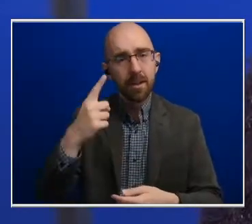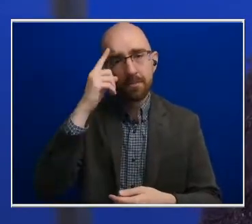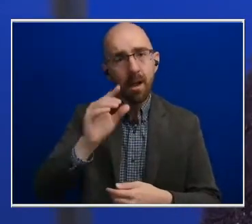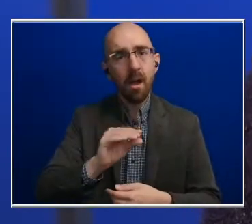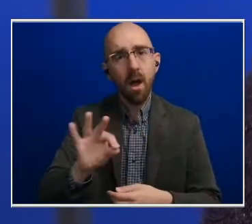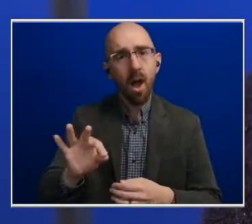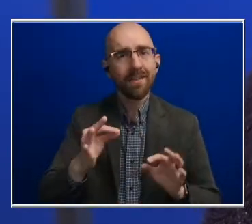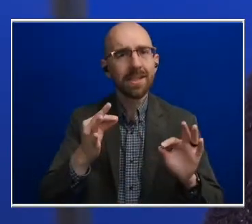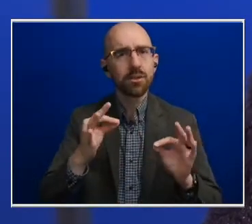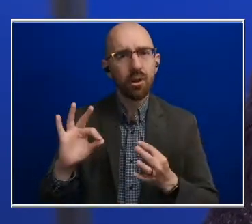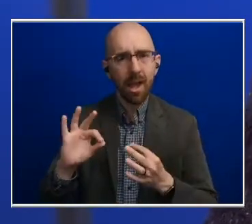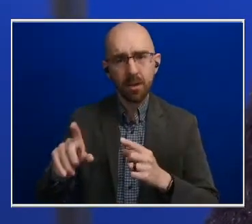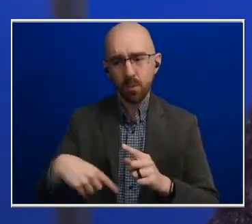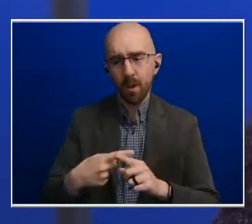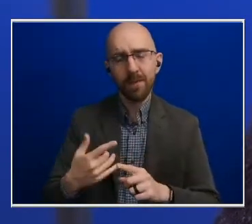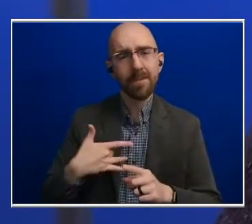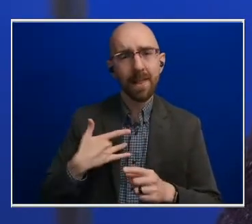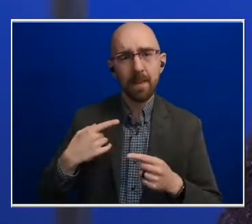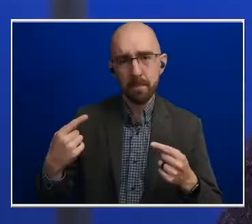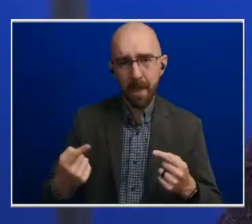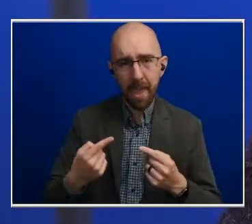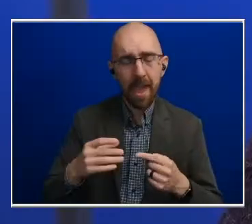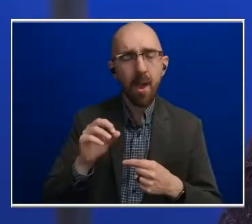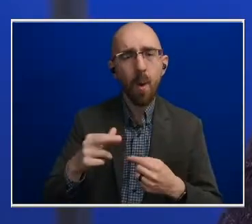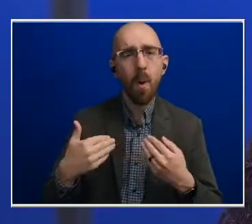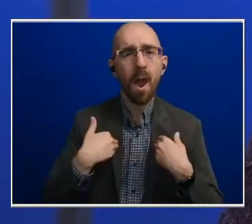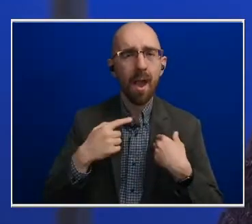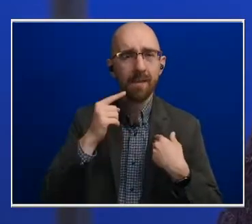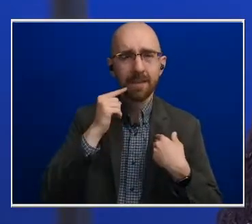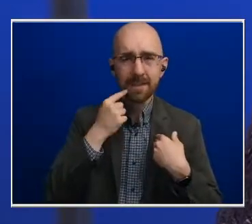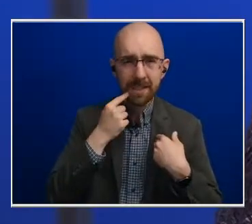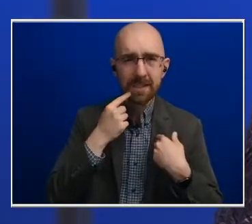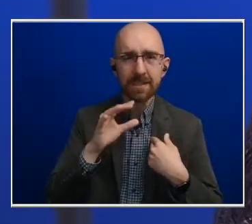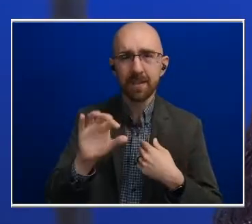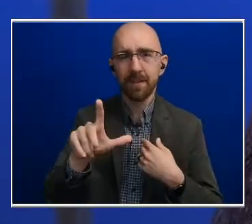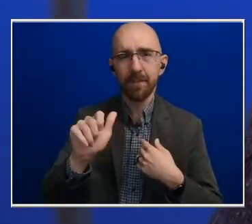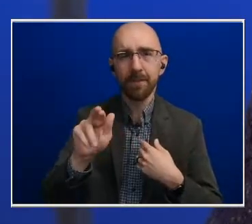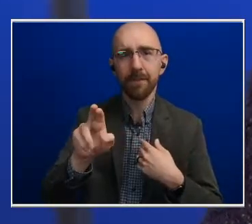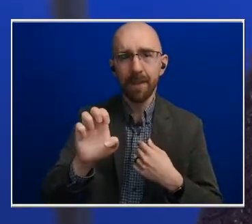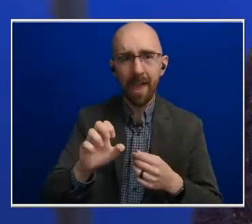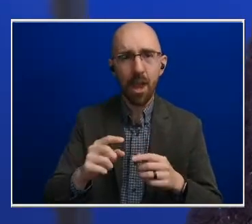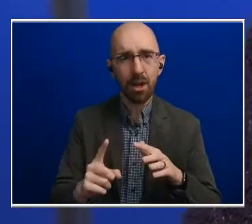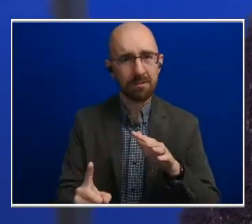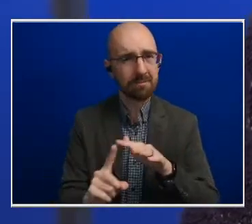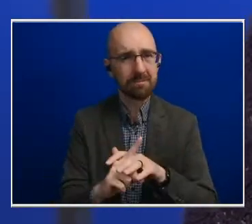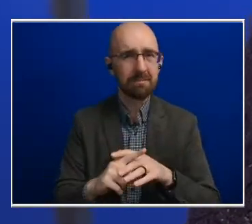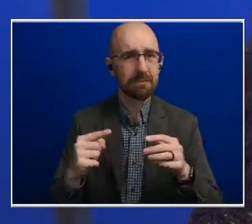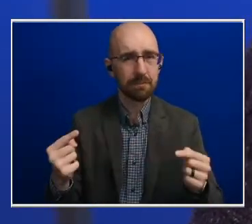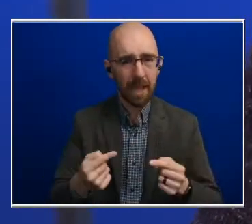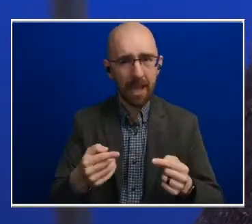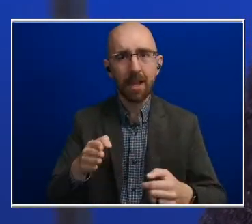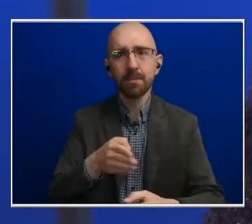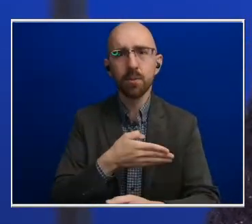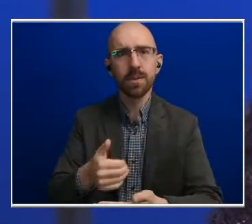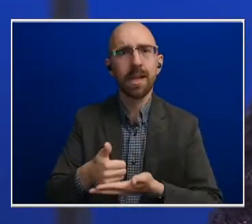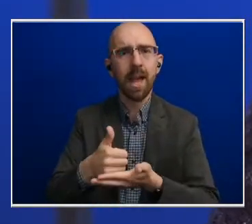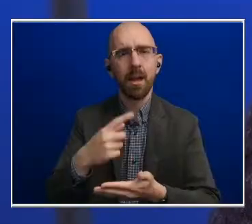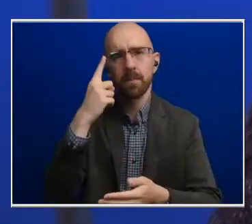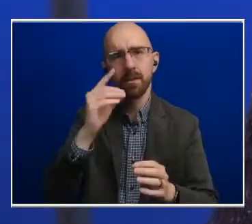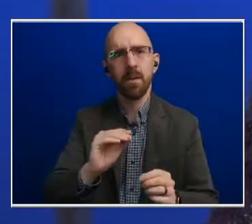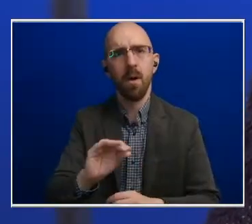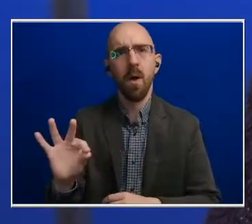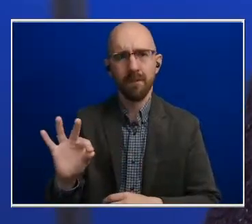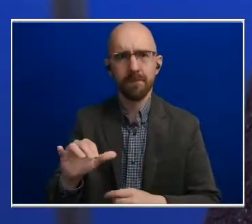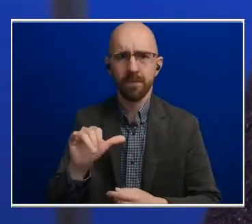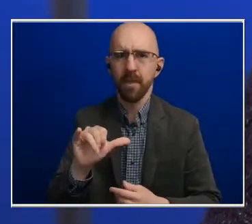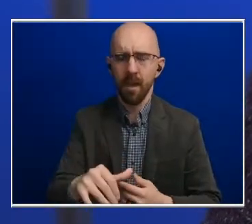feeling pain or when they're having an intense flare of pain, music will help them to distract from that. And other